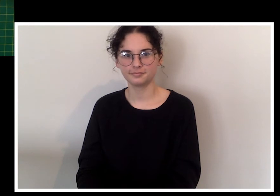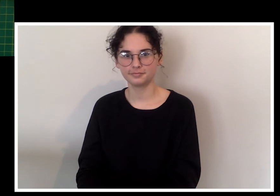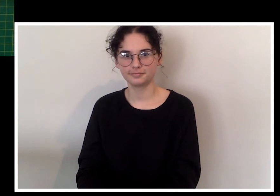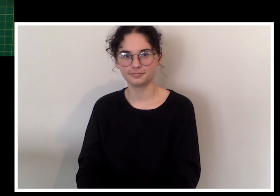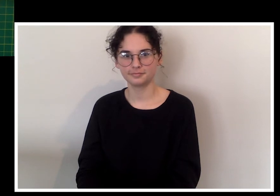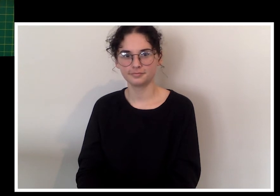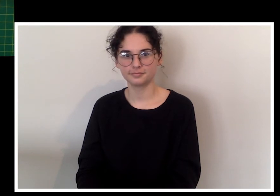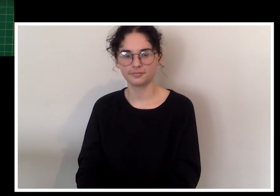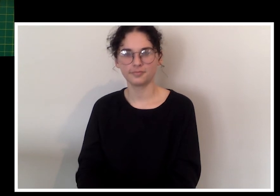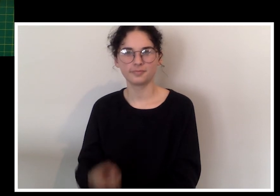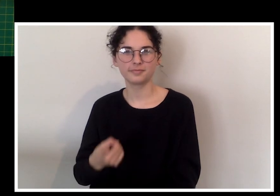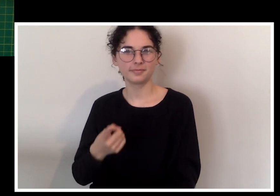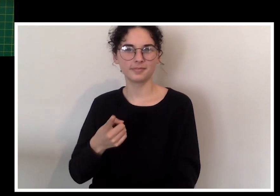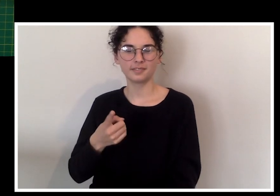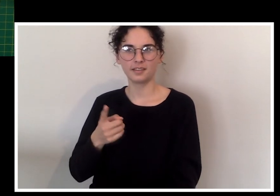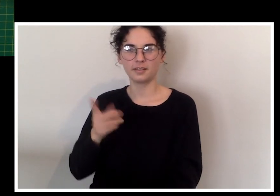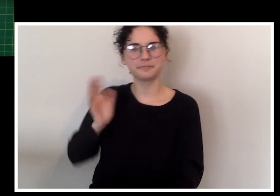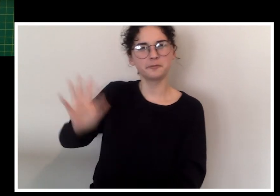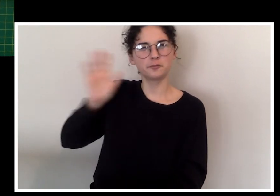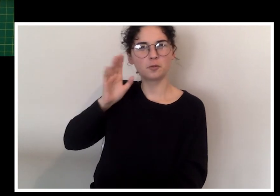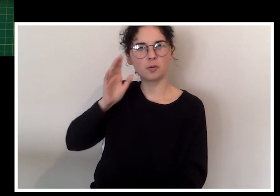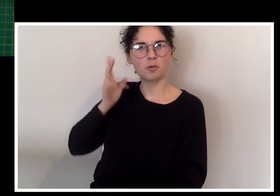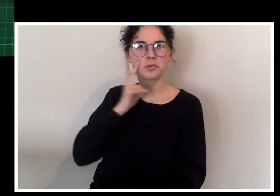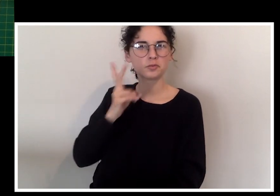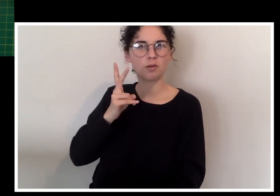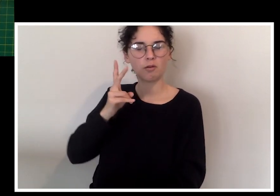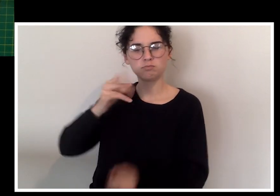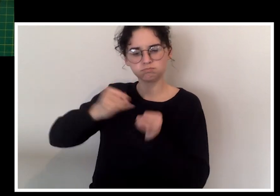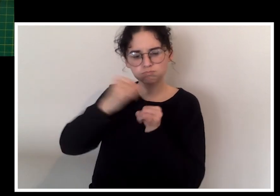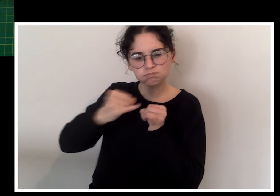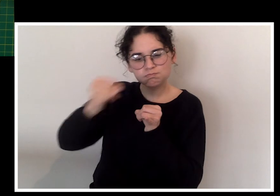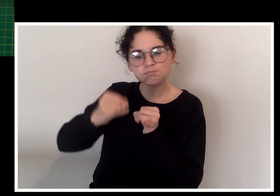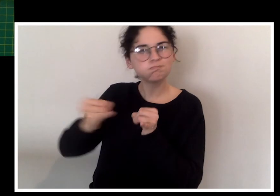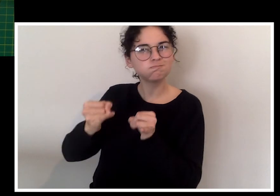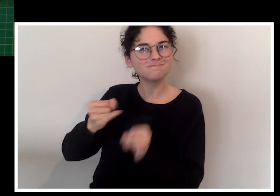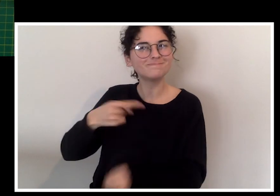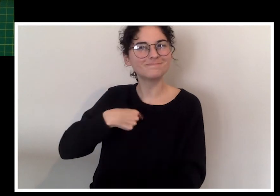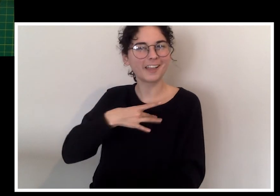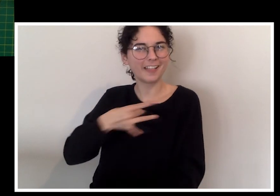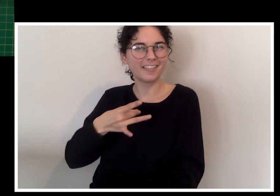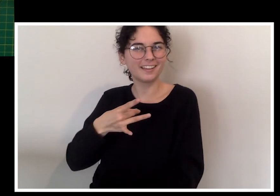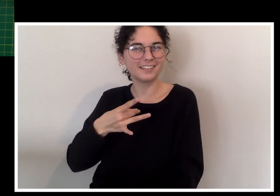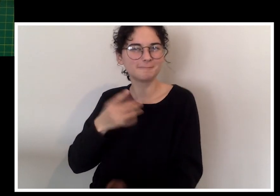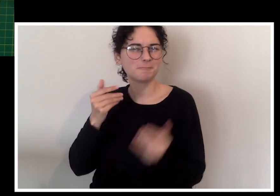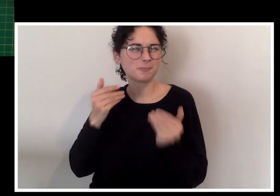And I like that crazy swirly line design I saw on the other one.